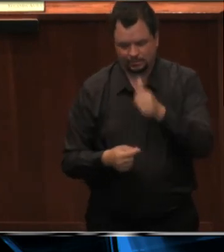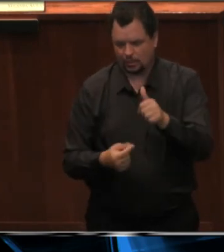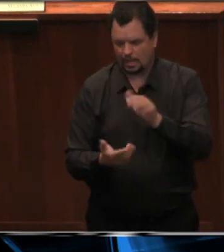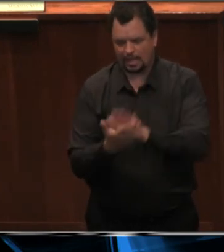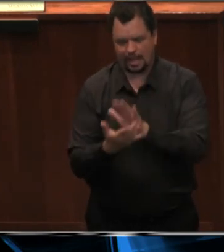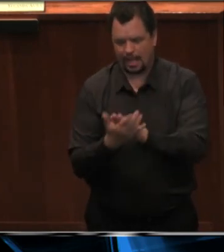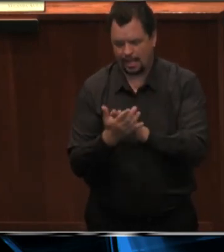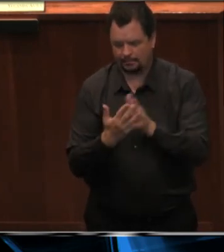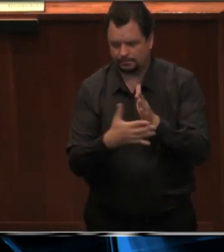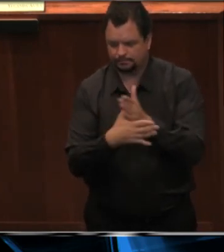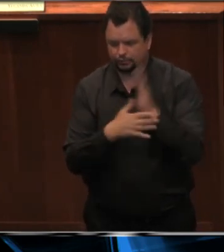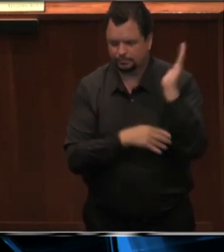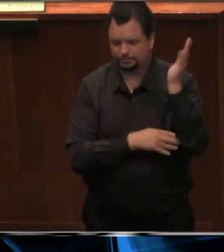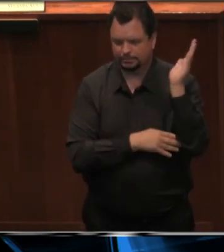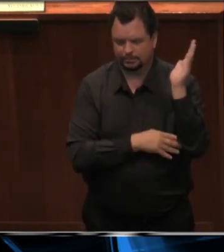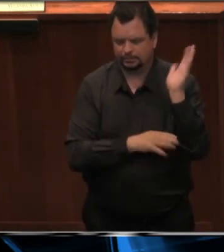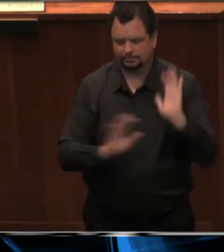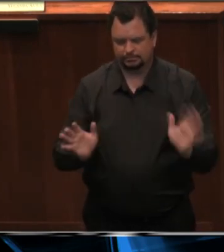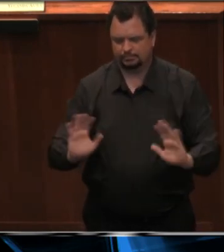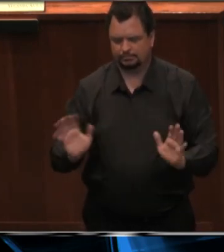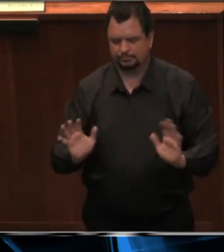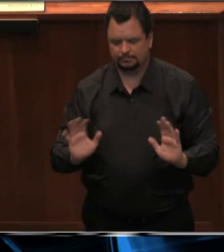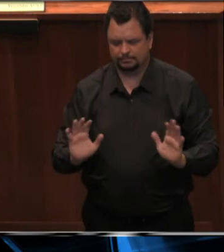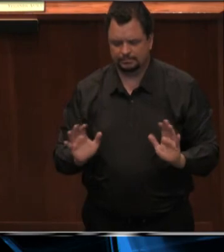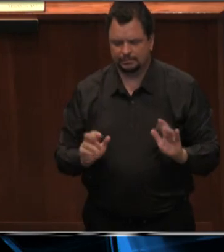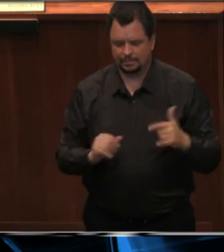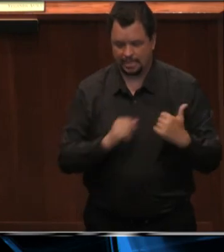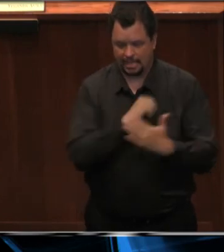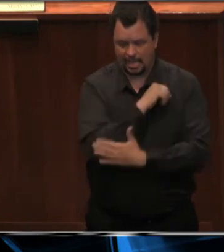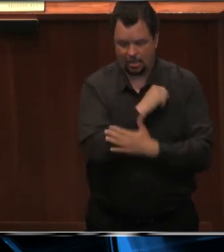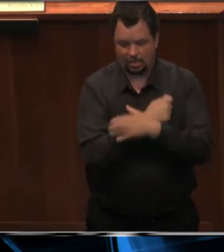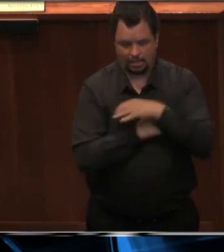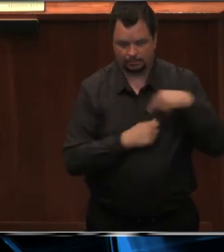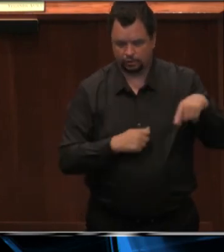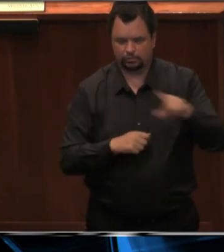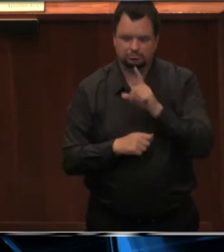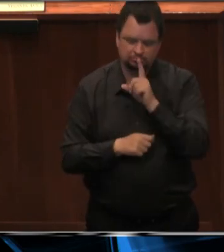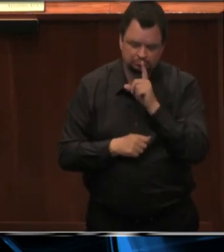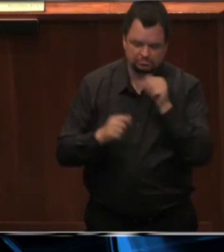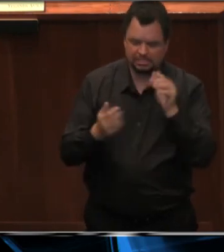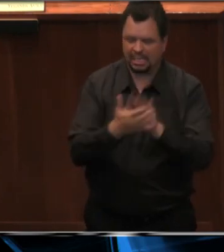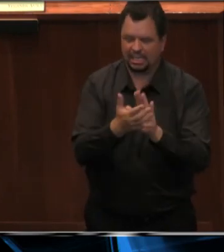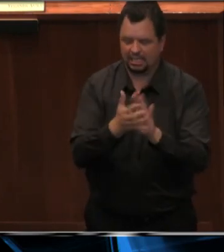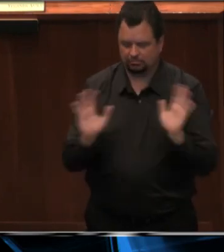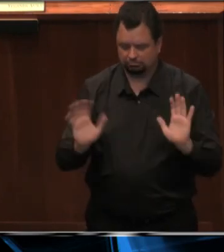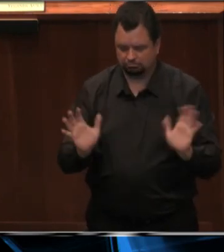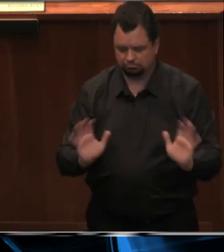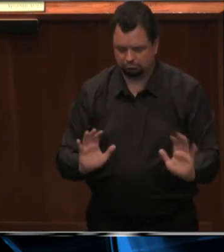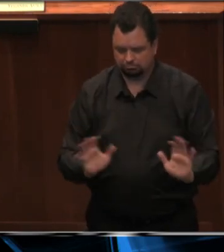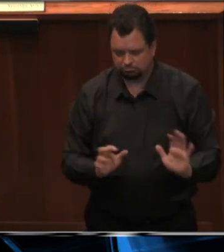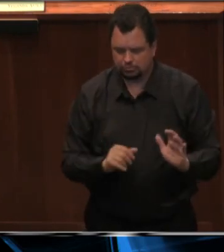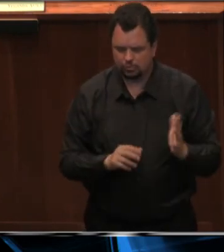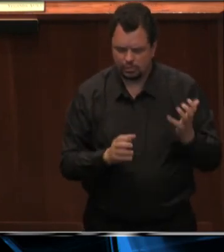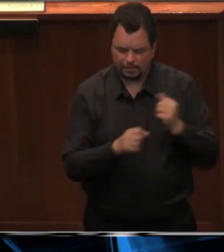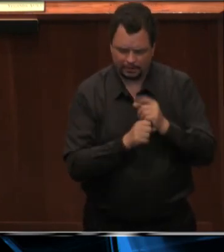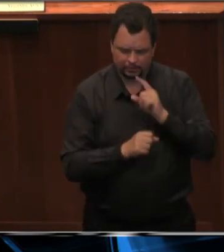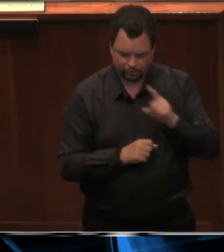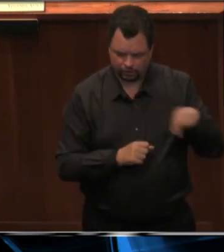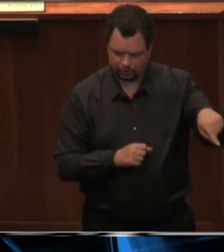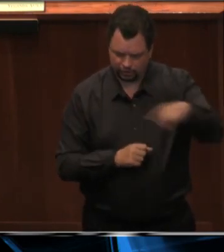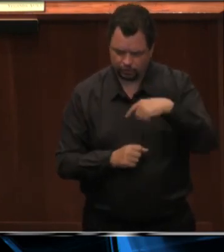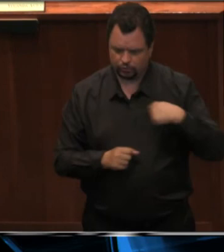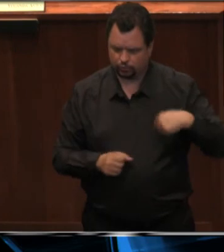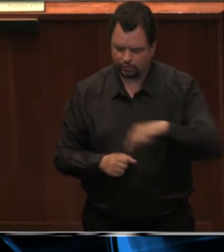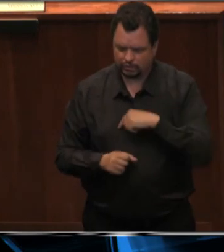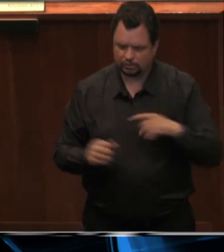and that's the way the county commissioners do it as well, just to make sure that we encourage all sorts of